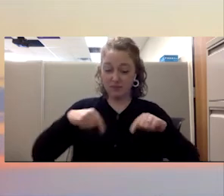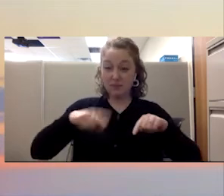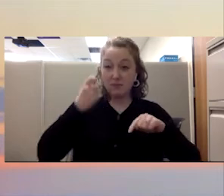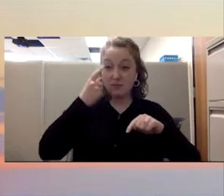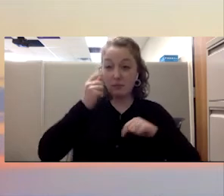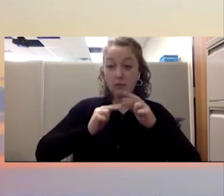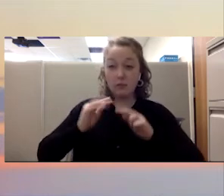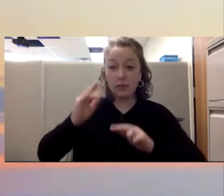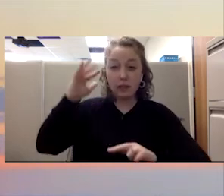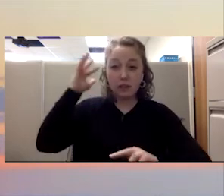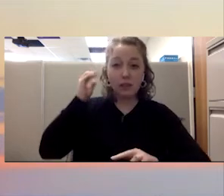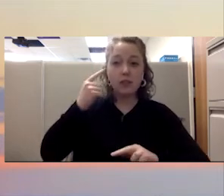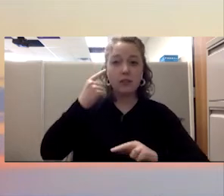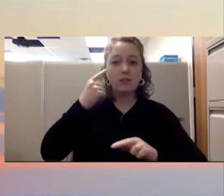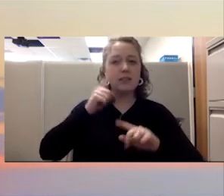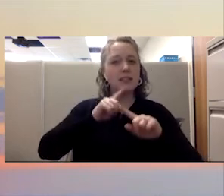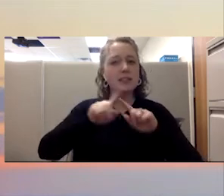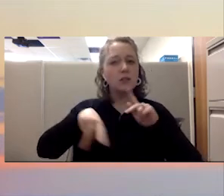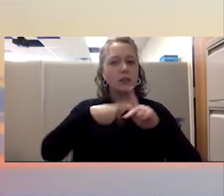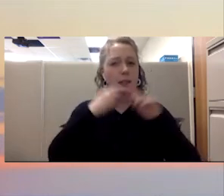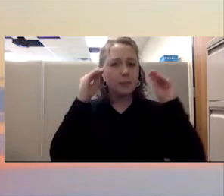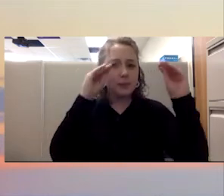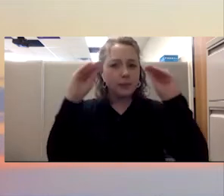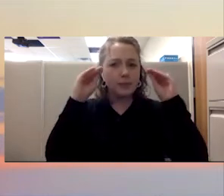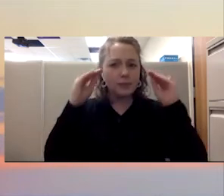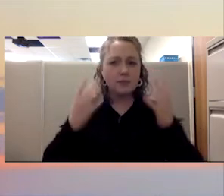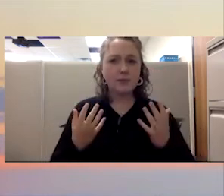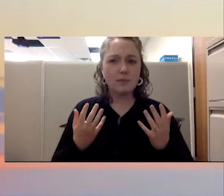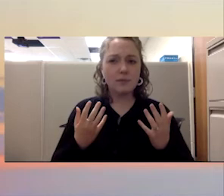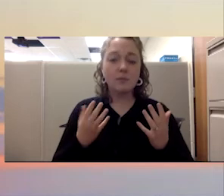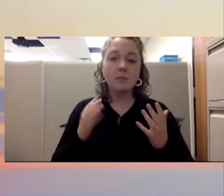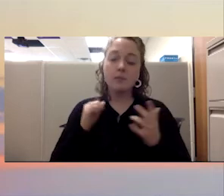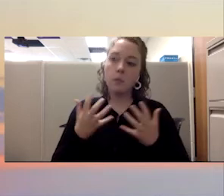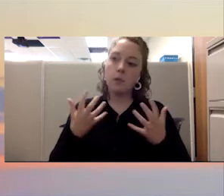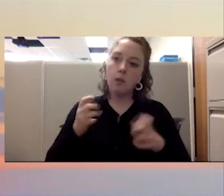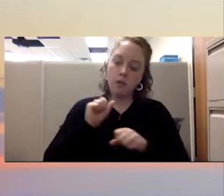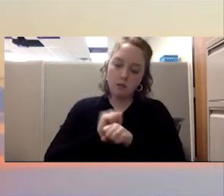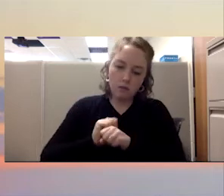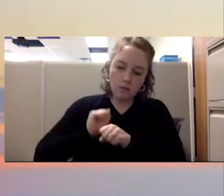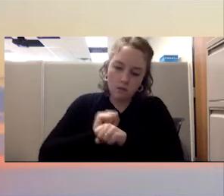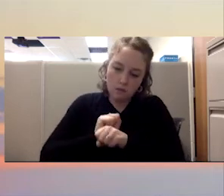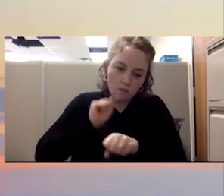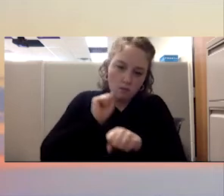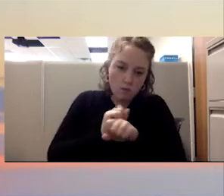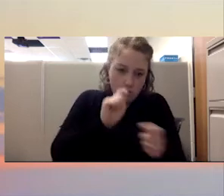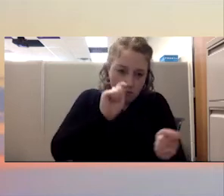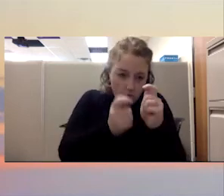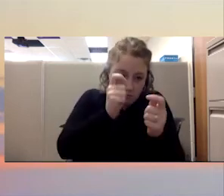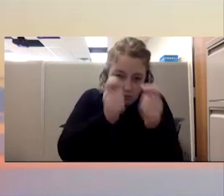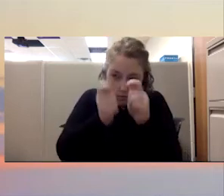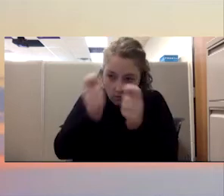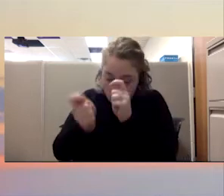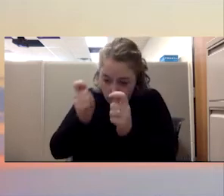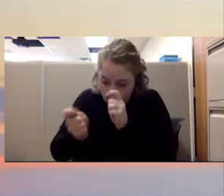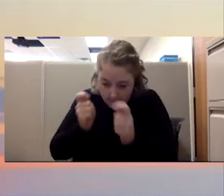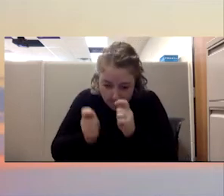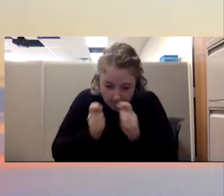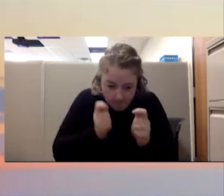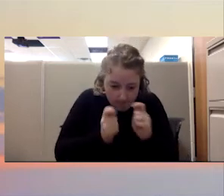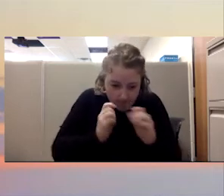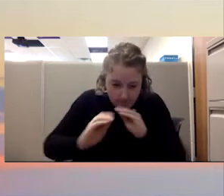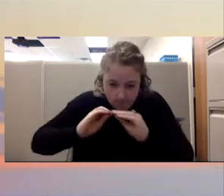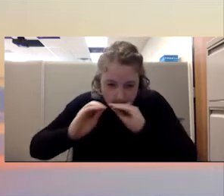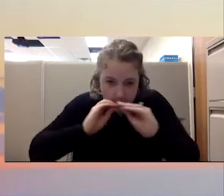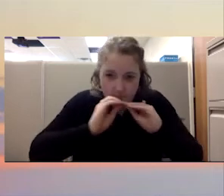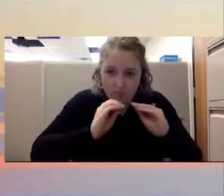different kind of instruction, you're spending a lot of time and effort in an old building to just reconfigure it. And if we're really